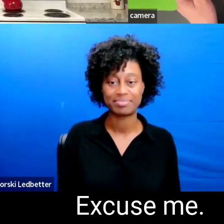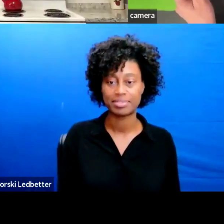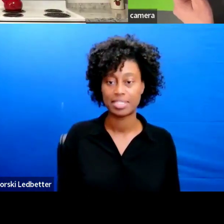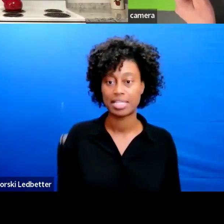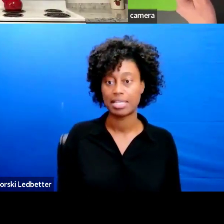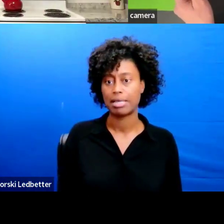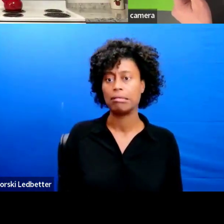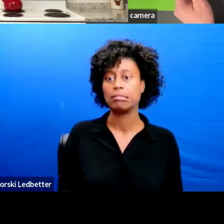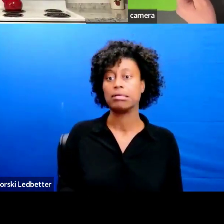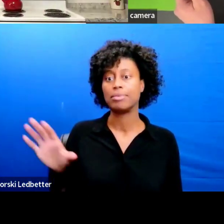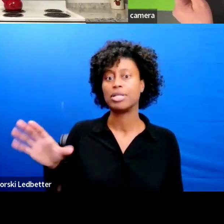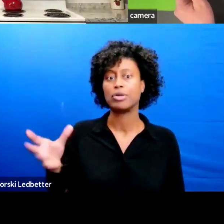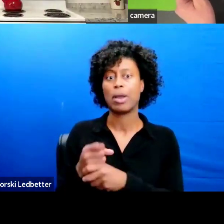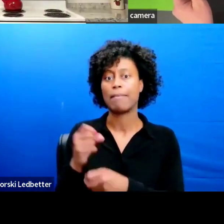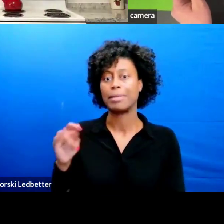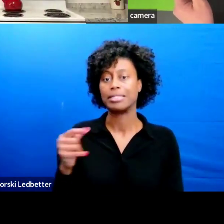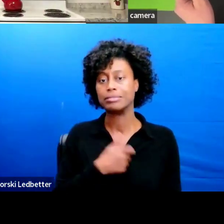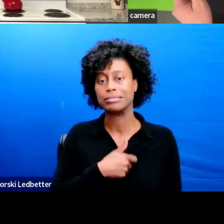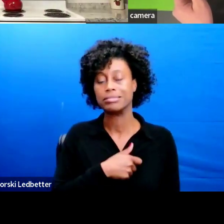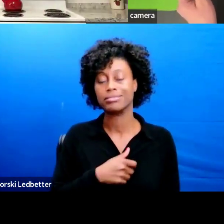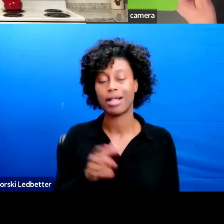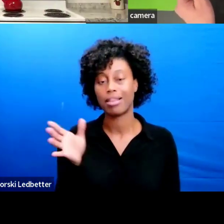Excuse me.